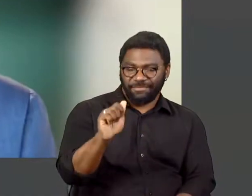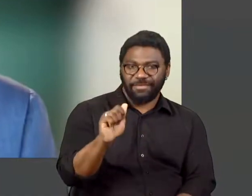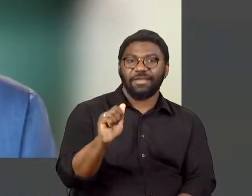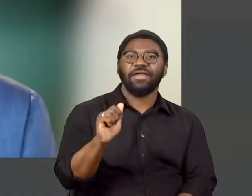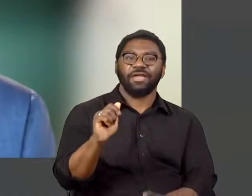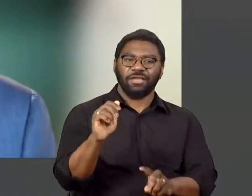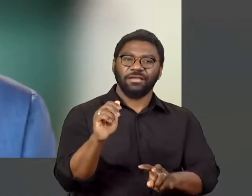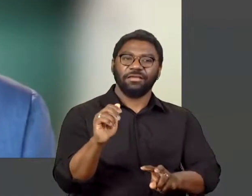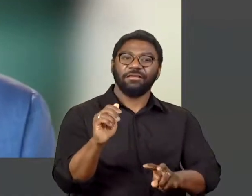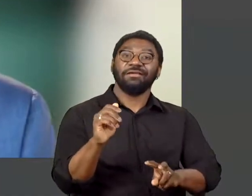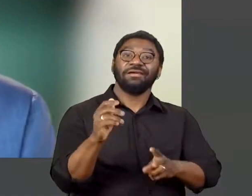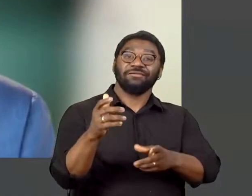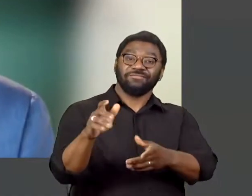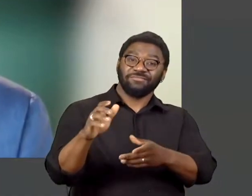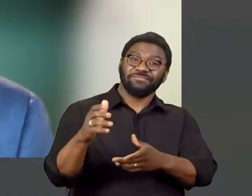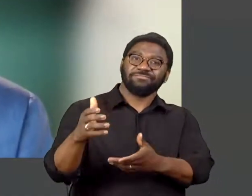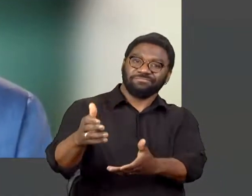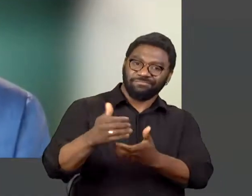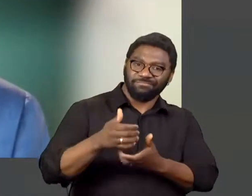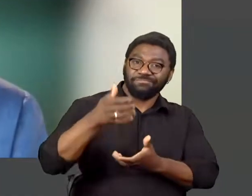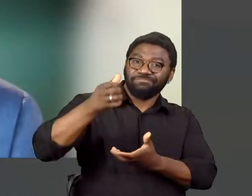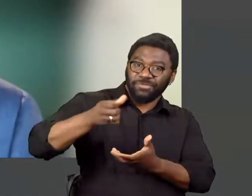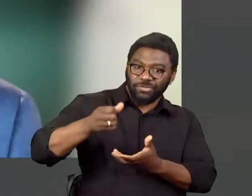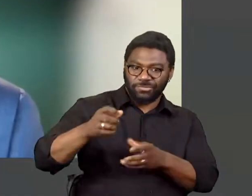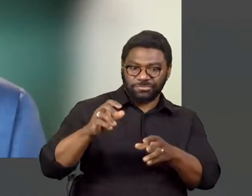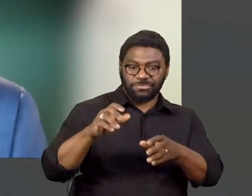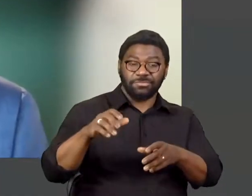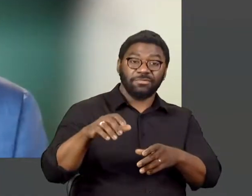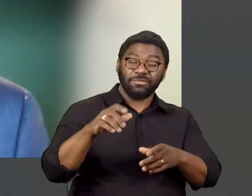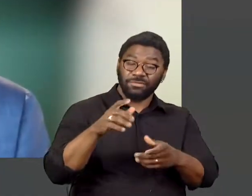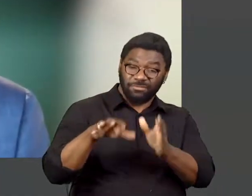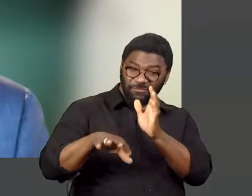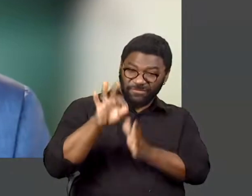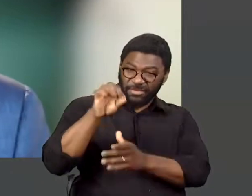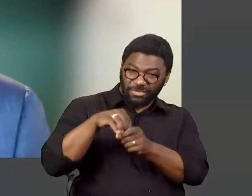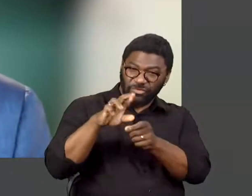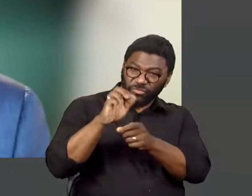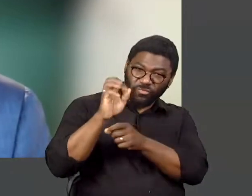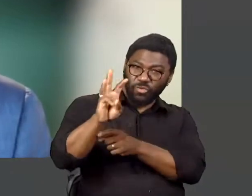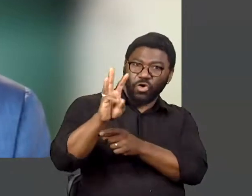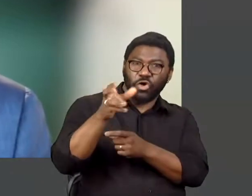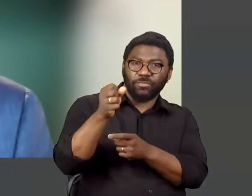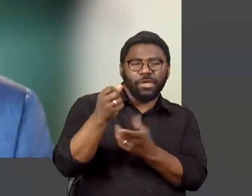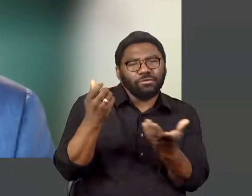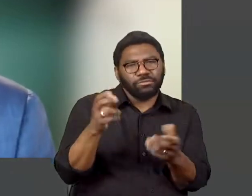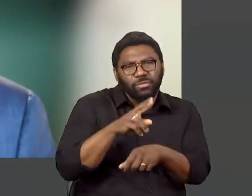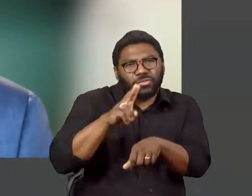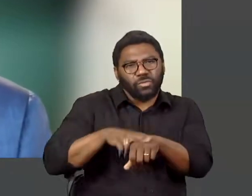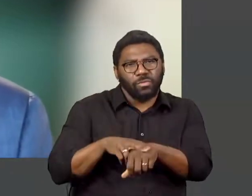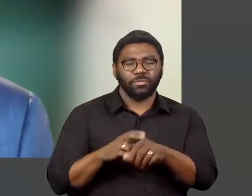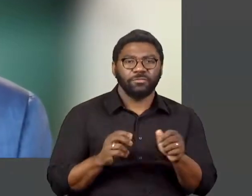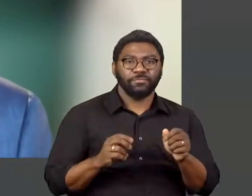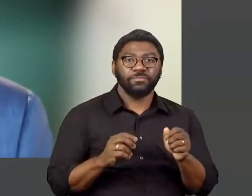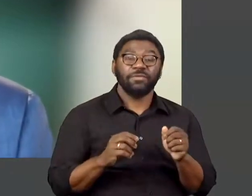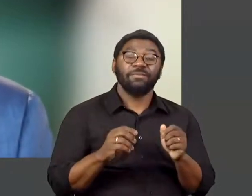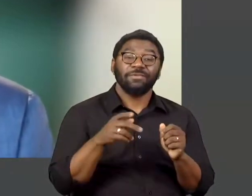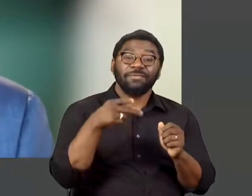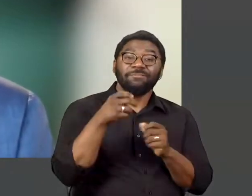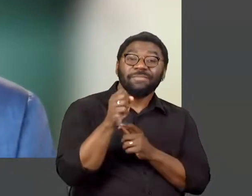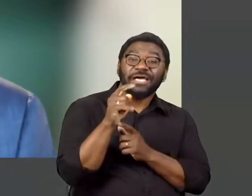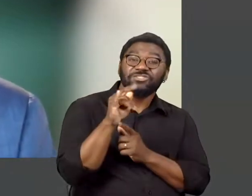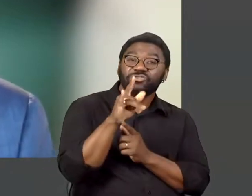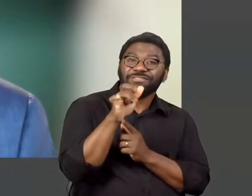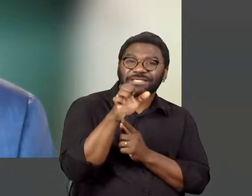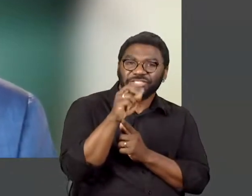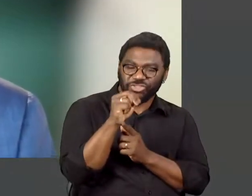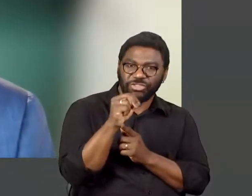of the commercial milk supply and have detected H5N1 in raw milk, which is expected, but also determined the pasteurization process, where milk is